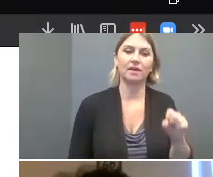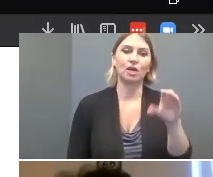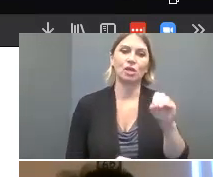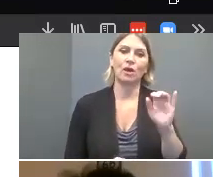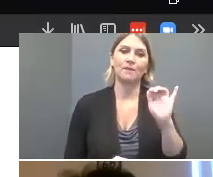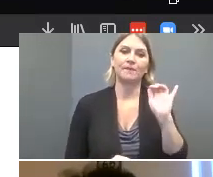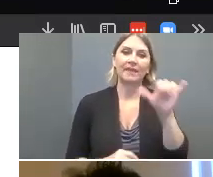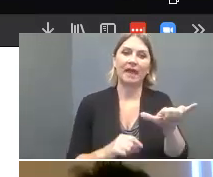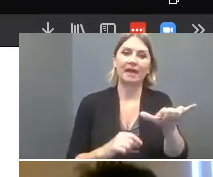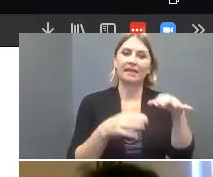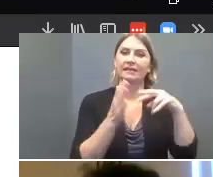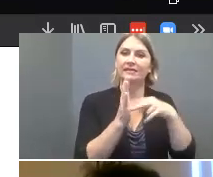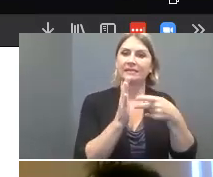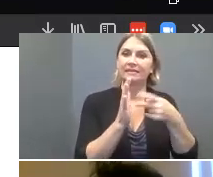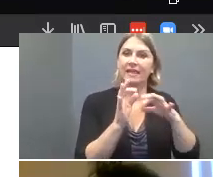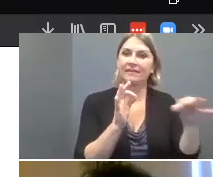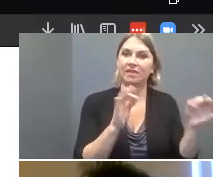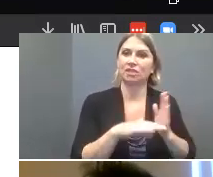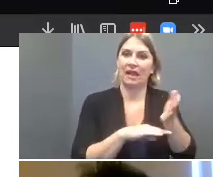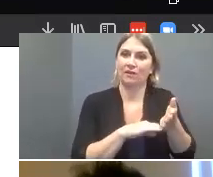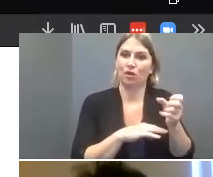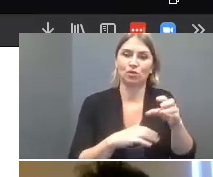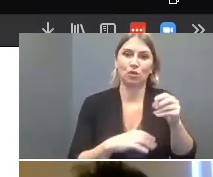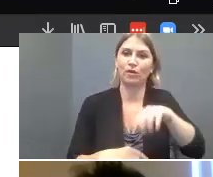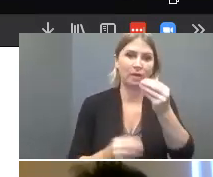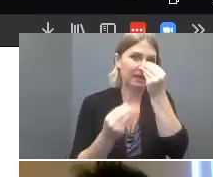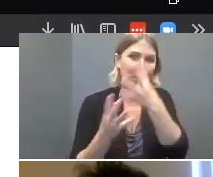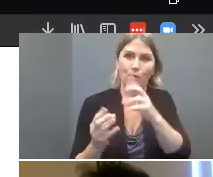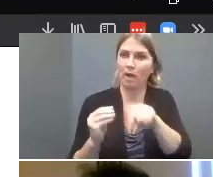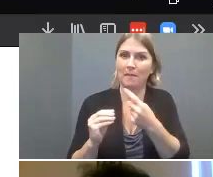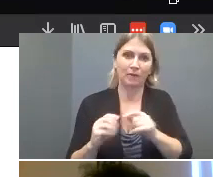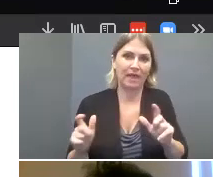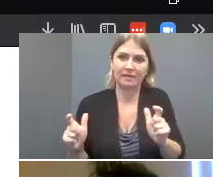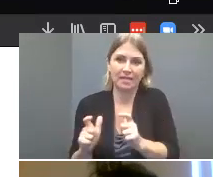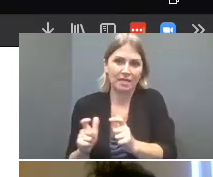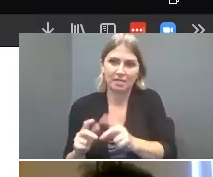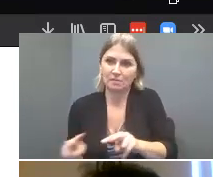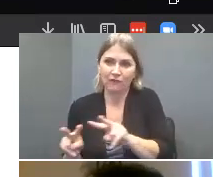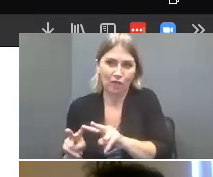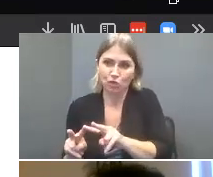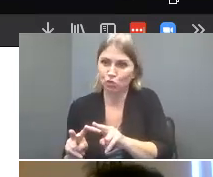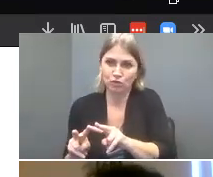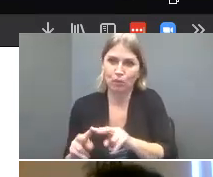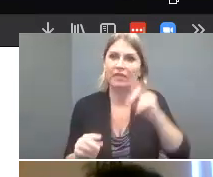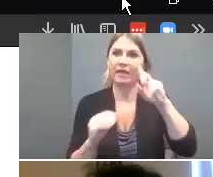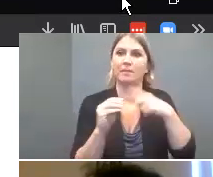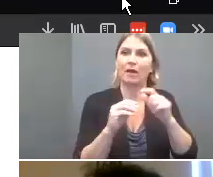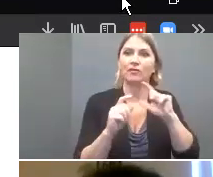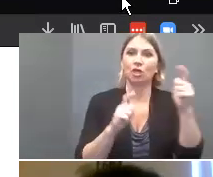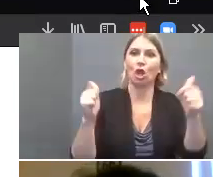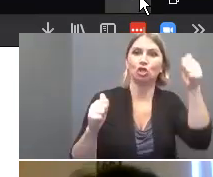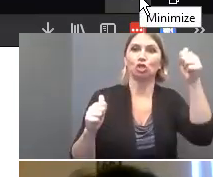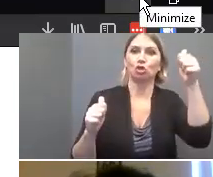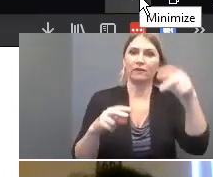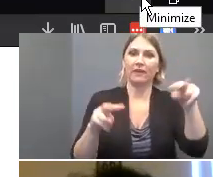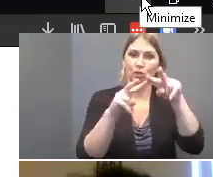after this point. We don't care about small values of n. We are only bothered about larger values of n. Does